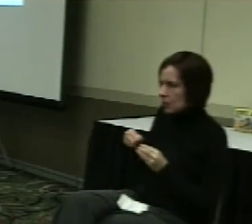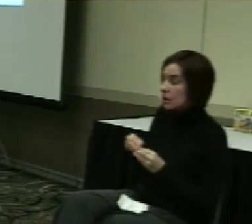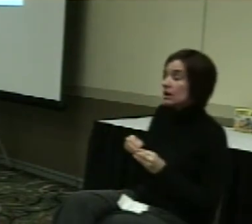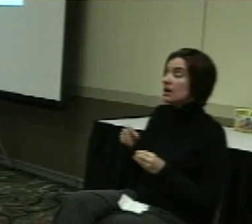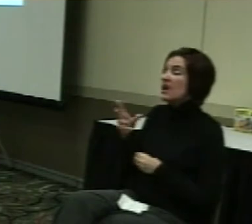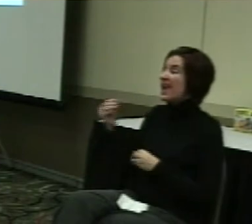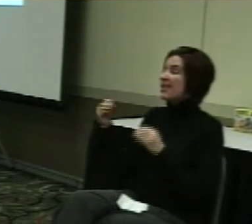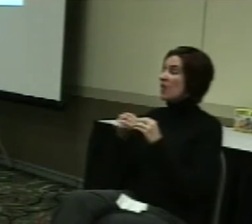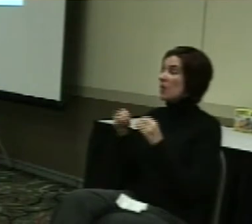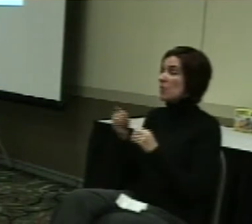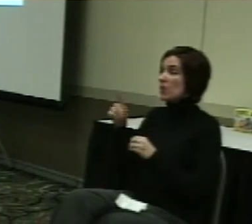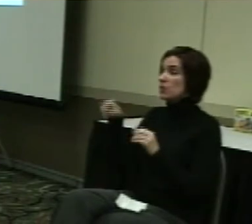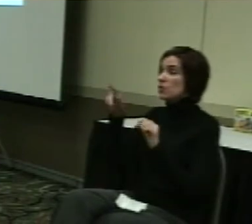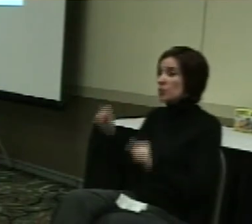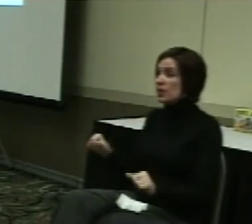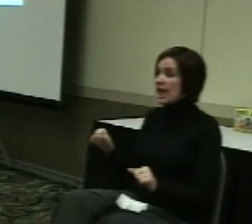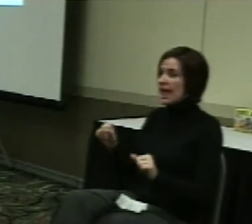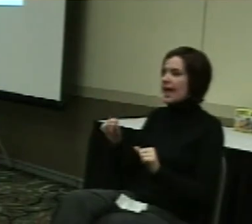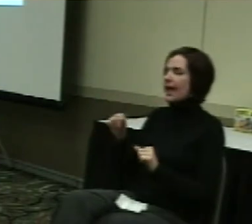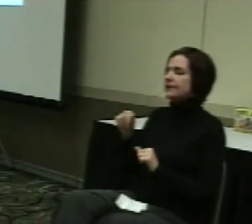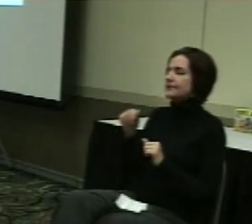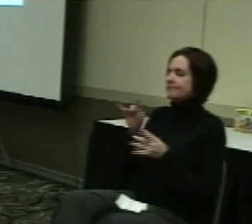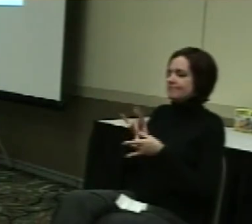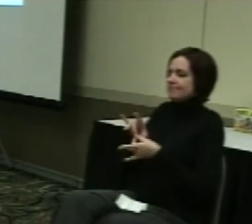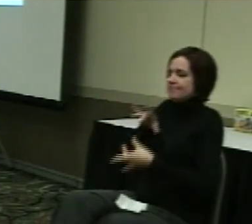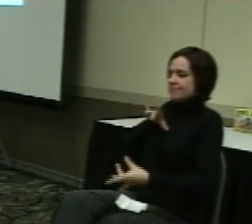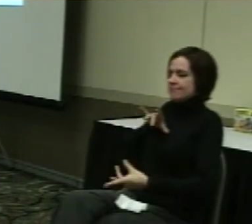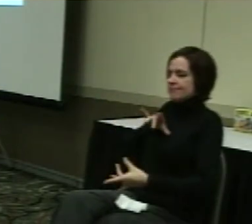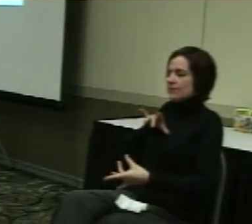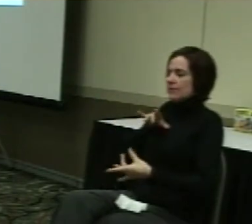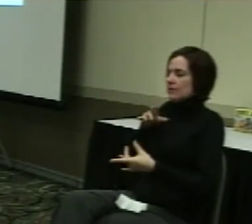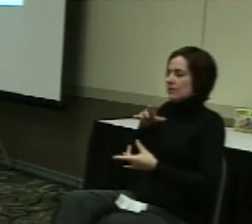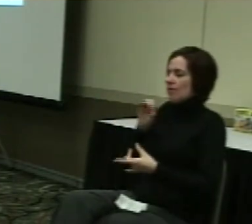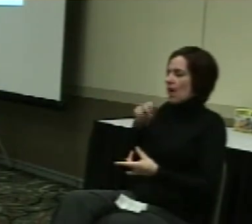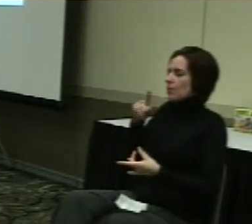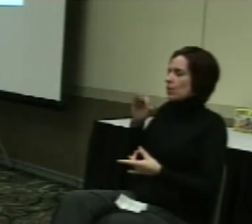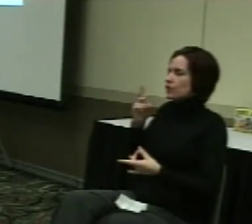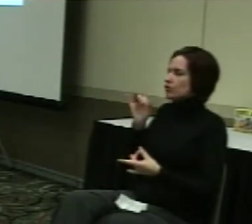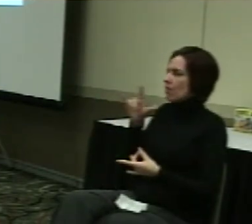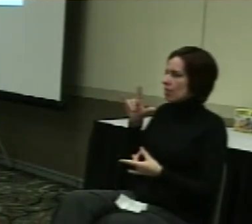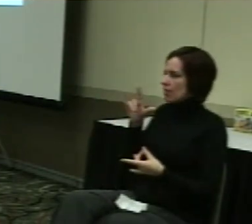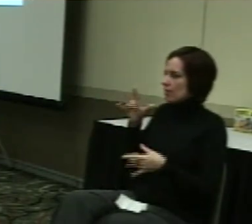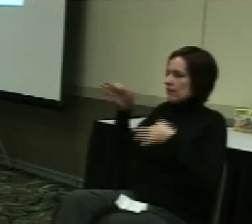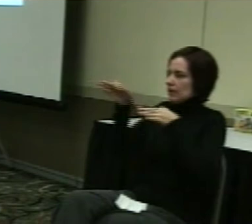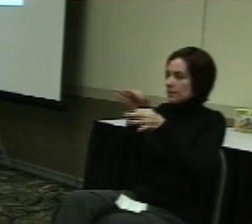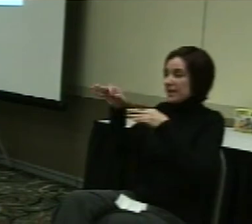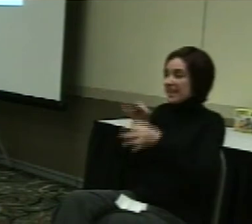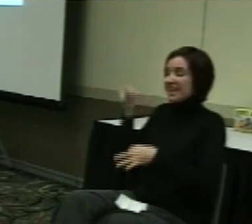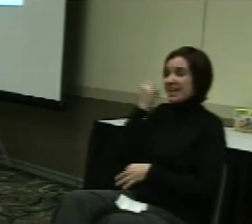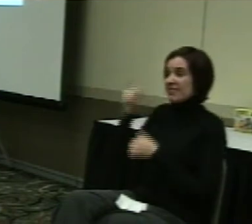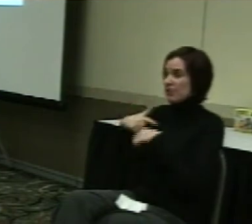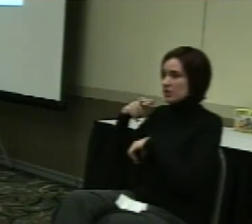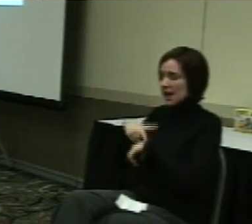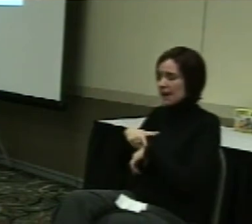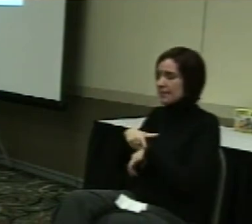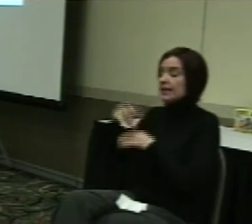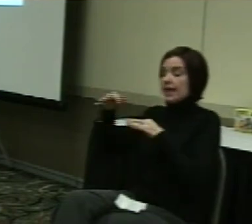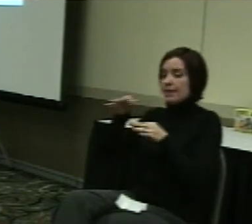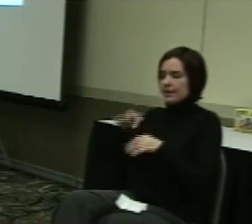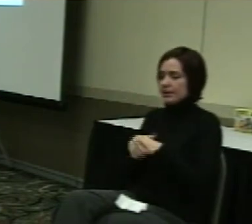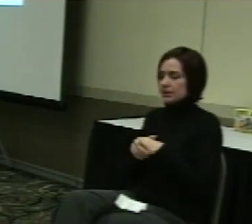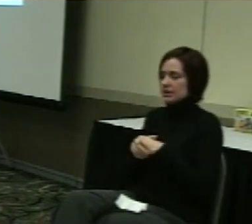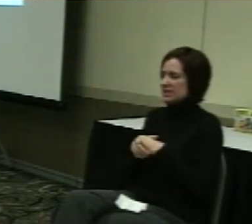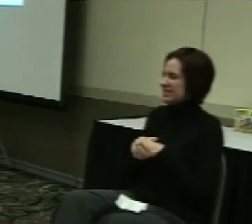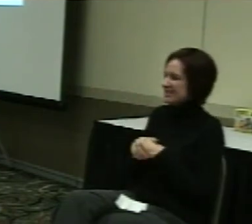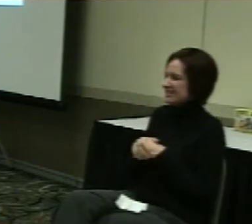can operationalize, the better. If you don't have a handle on it after the first explanation, still say, tell